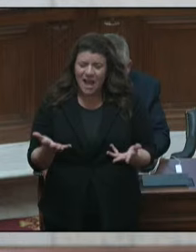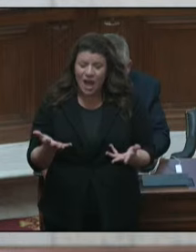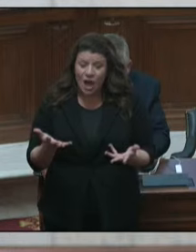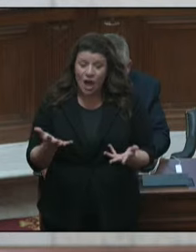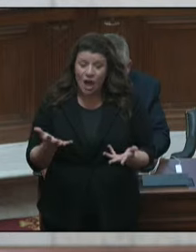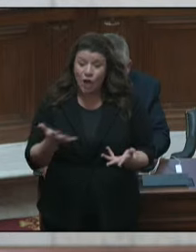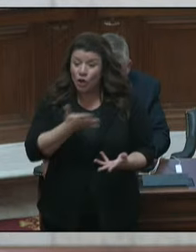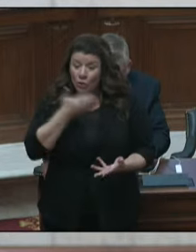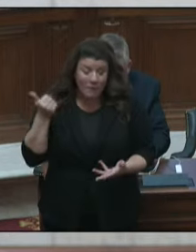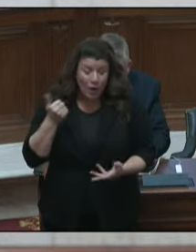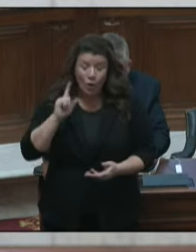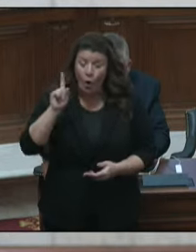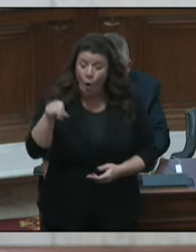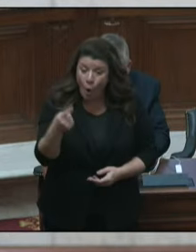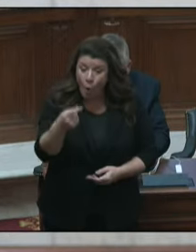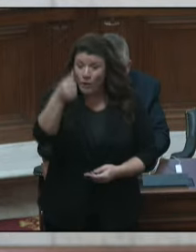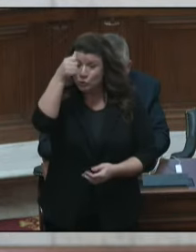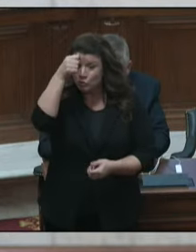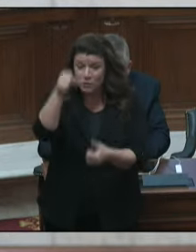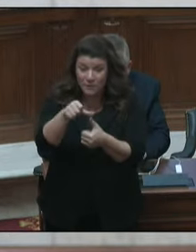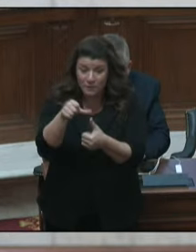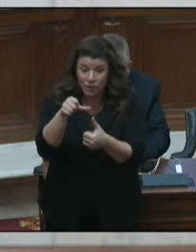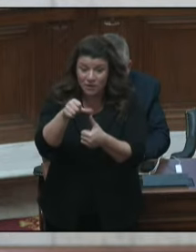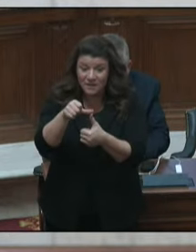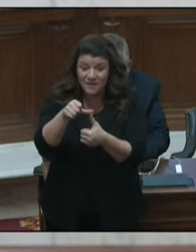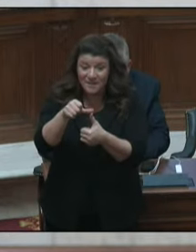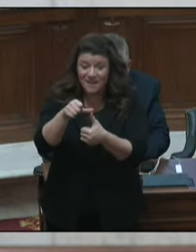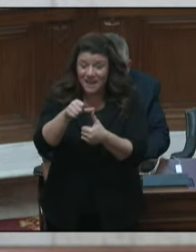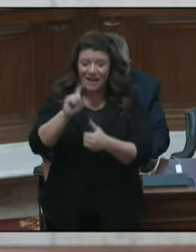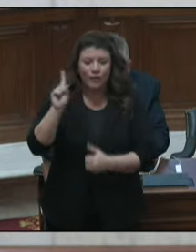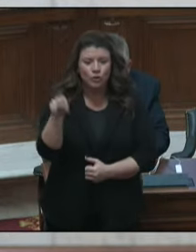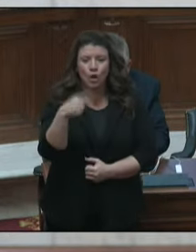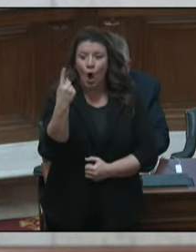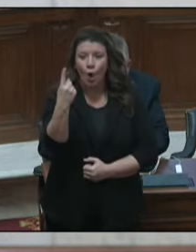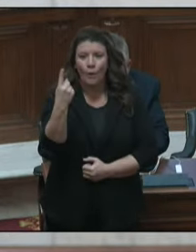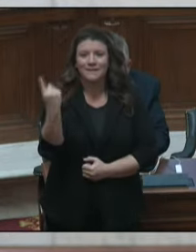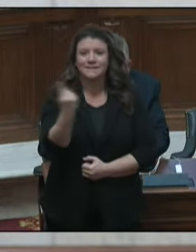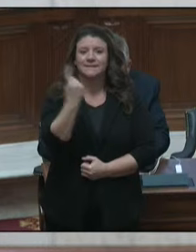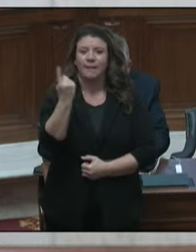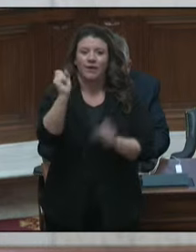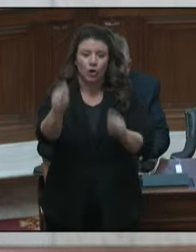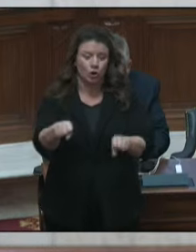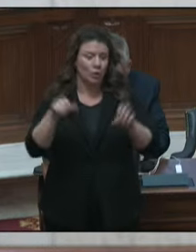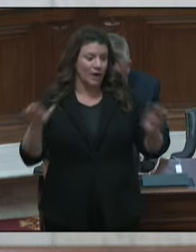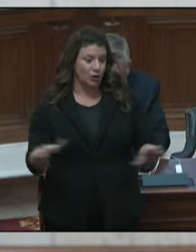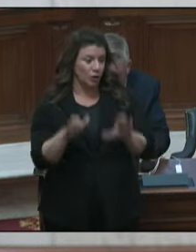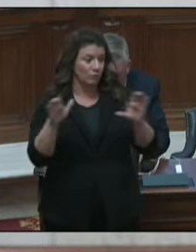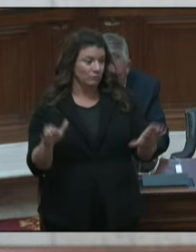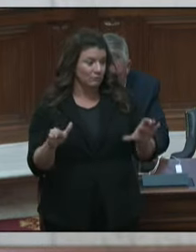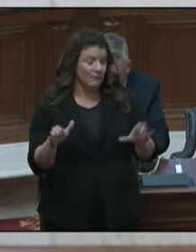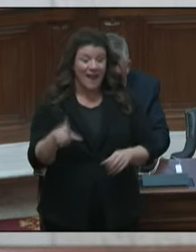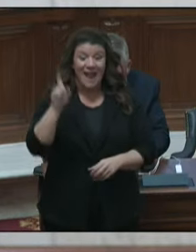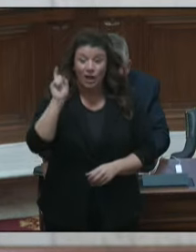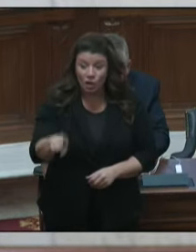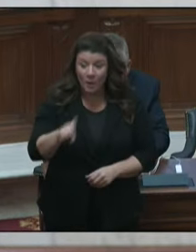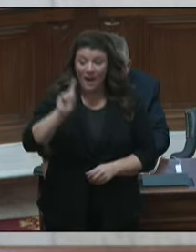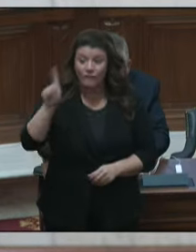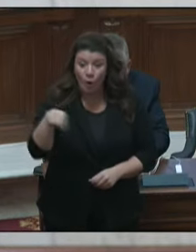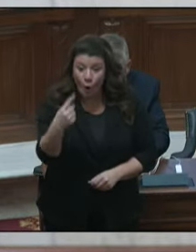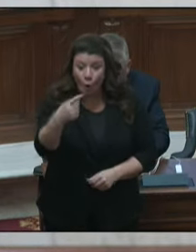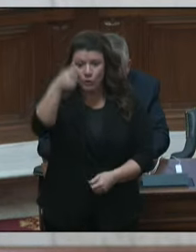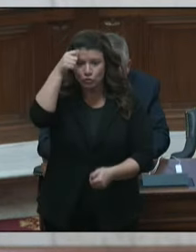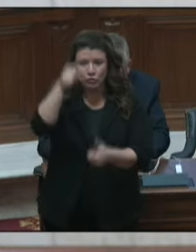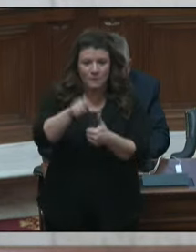best better always remember this. There's always something you can do, and you darn well ought to always remember